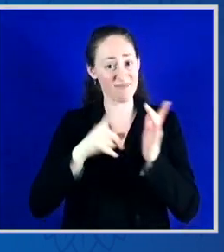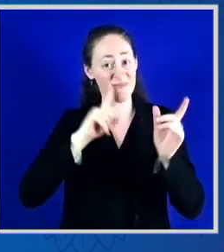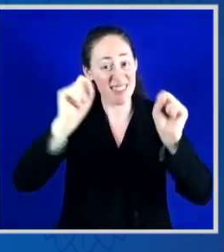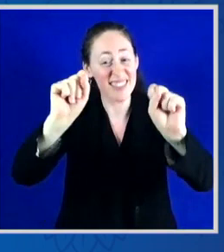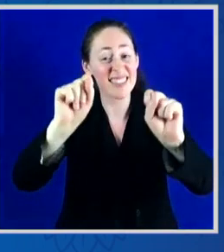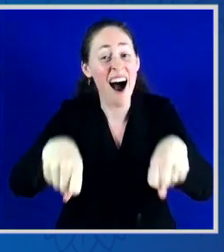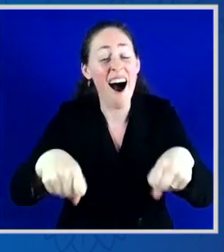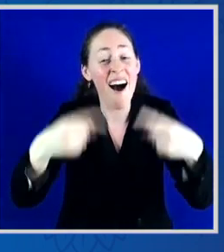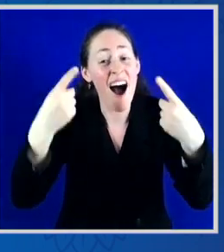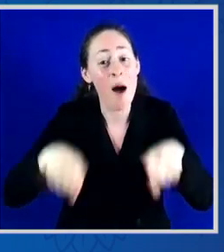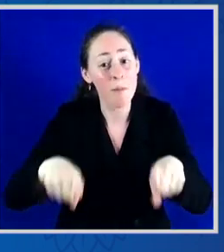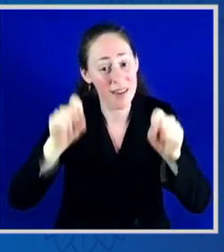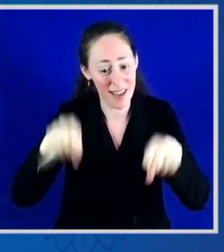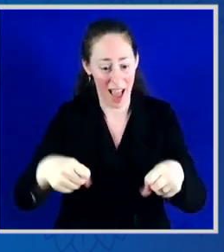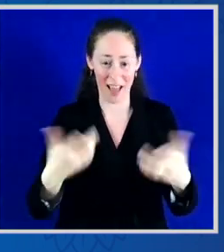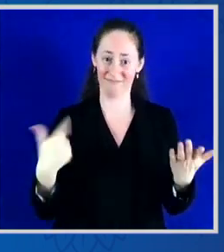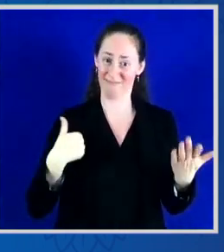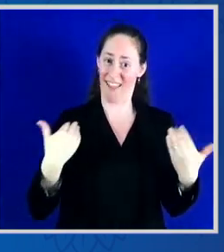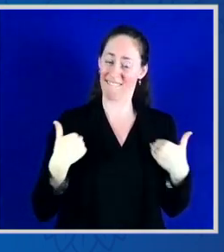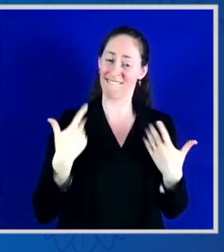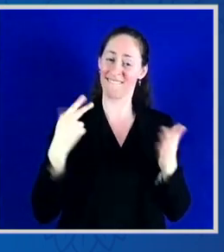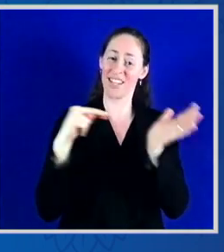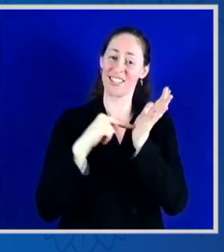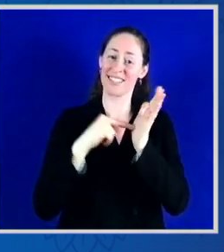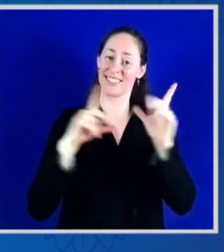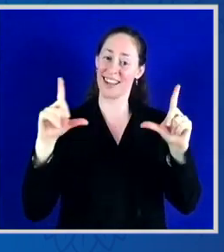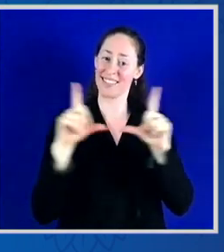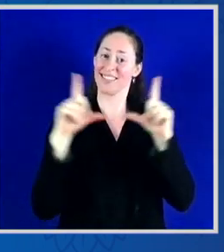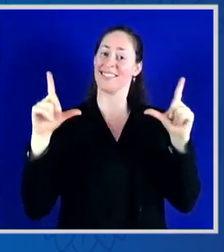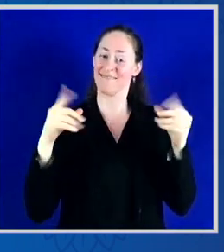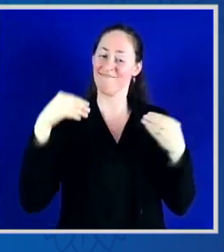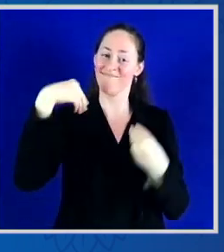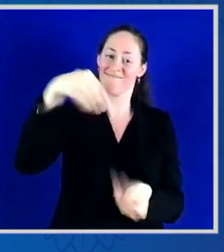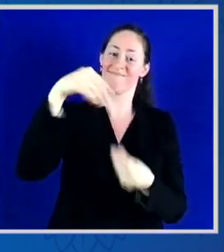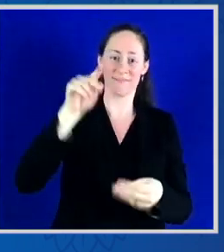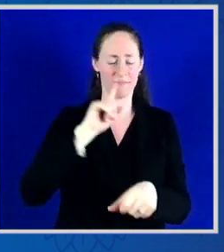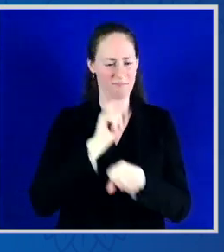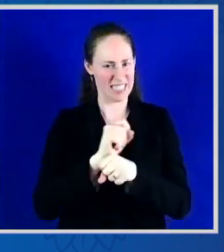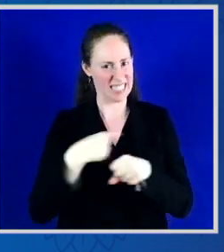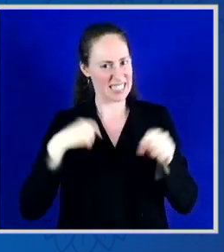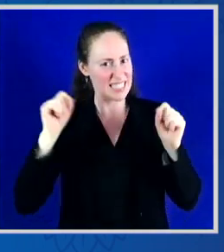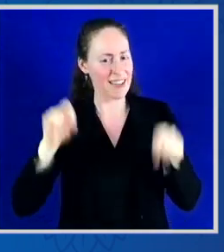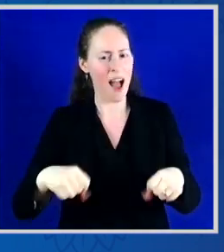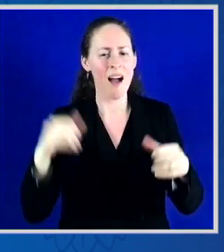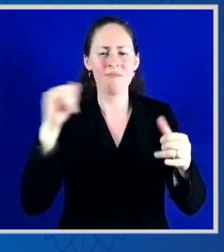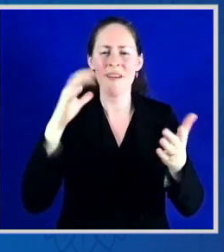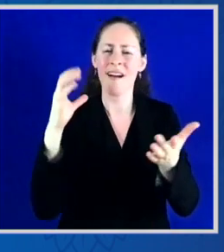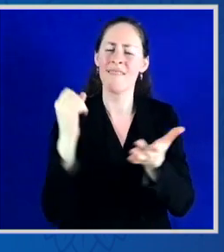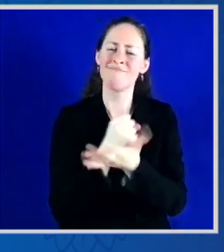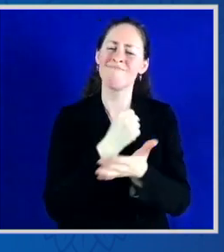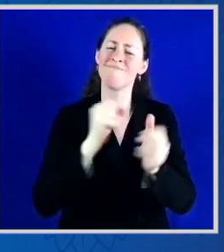and provided me with many, many opportunities. So now I'm here at the biggest medical